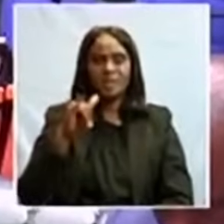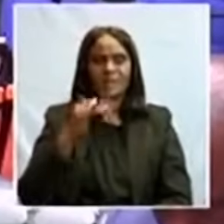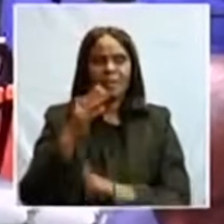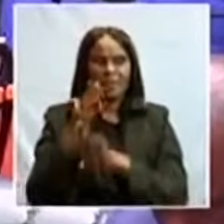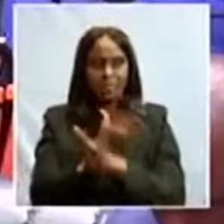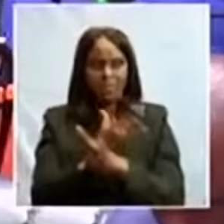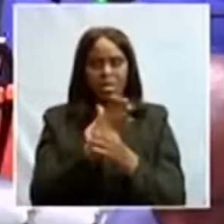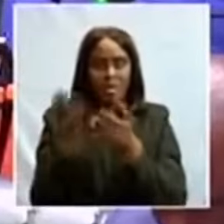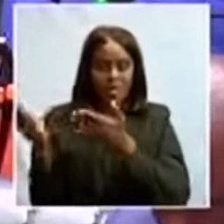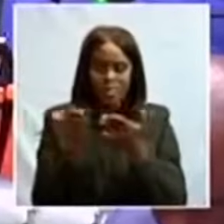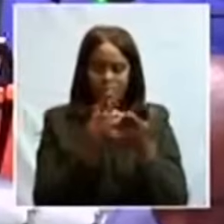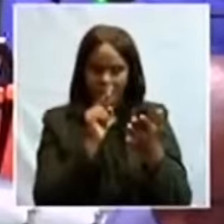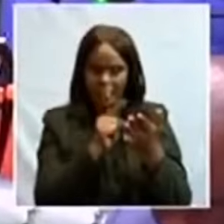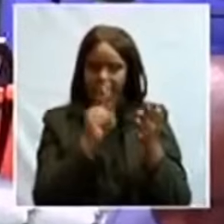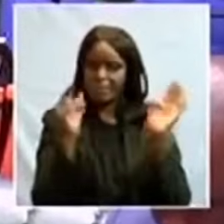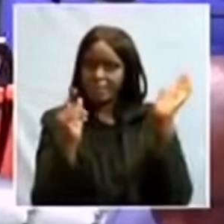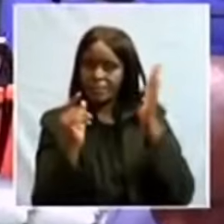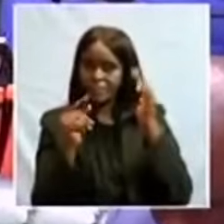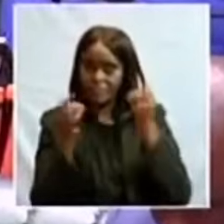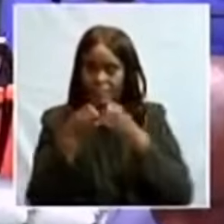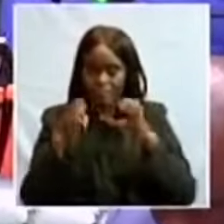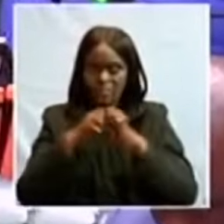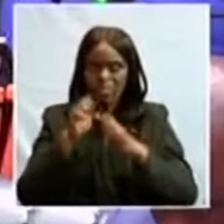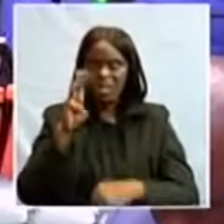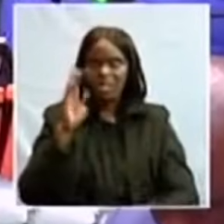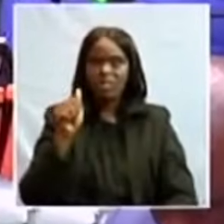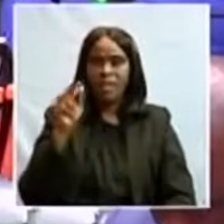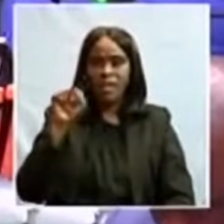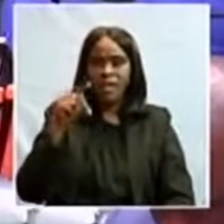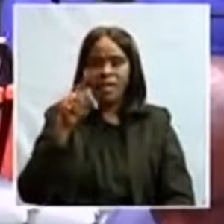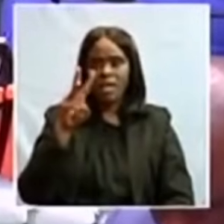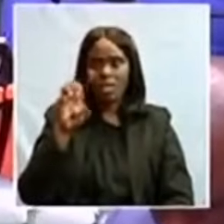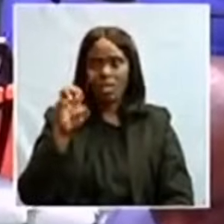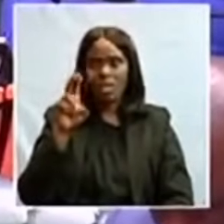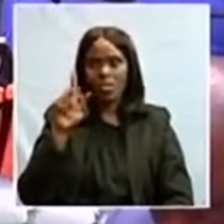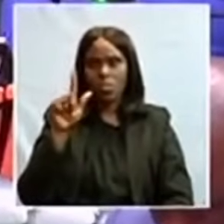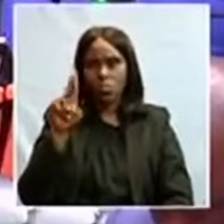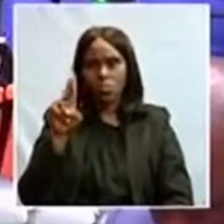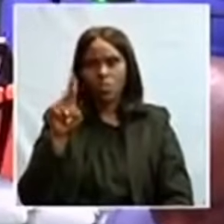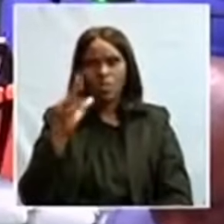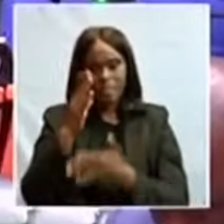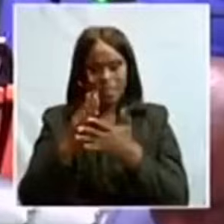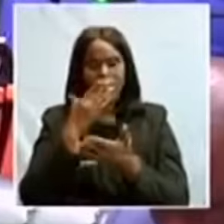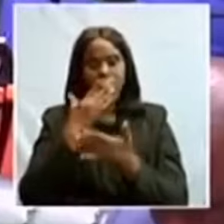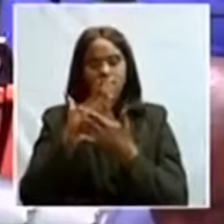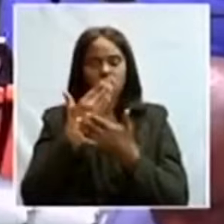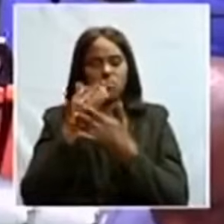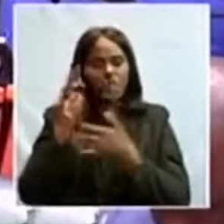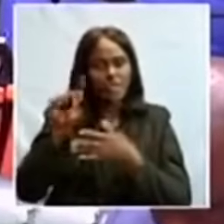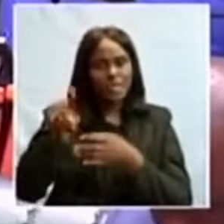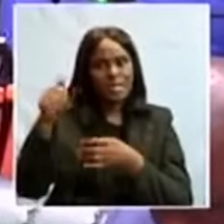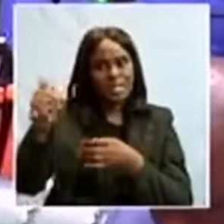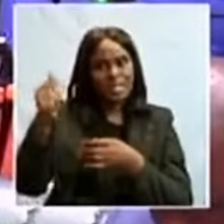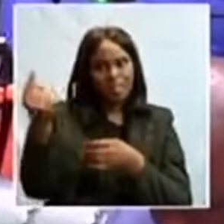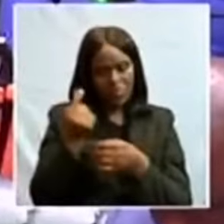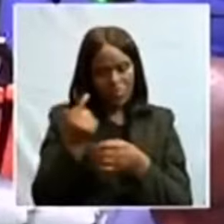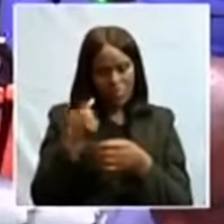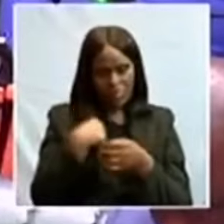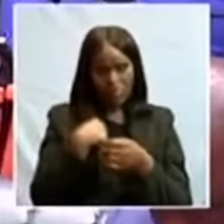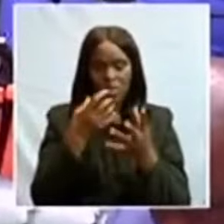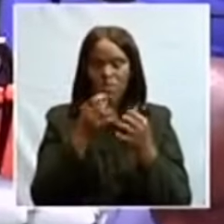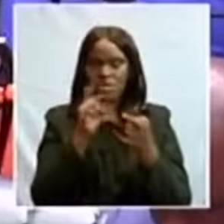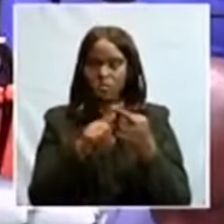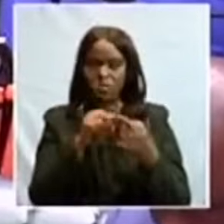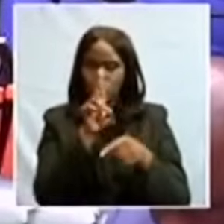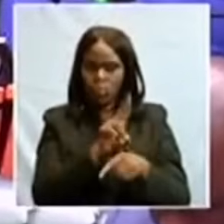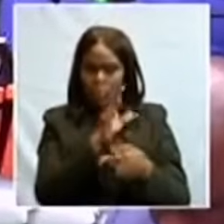Before I could bring this statement, in fact, even Bangweulo, some progressive MPs came even to me that we wanted to